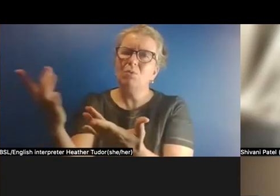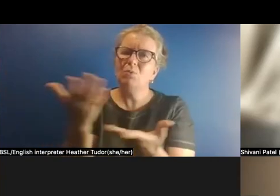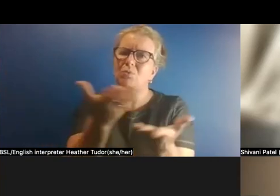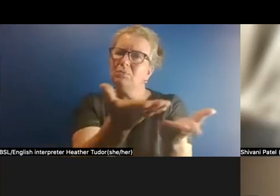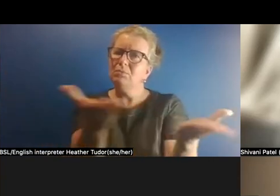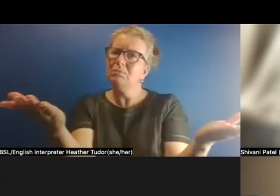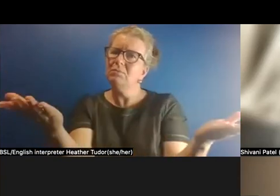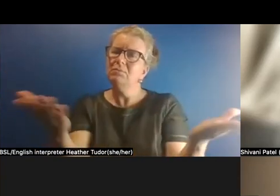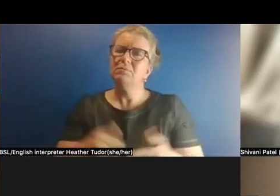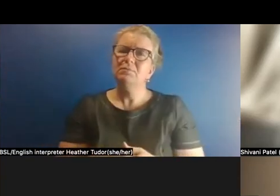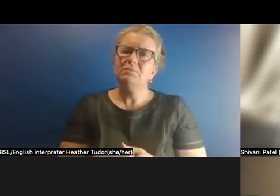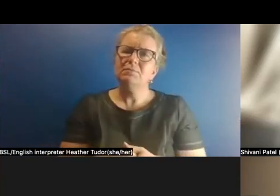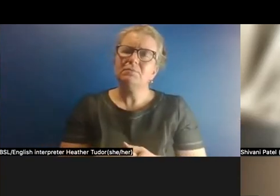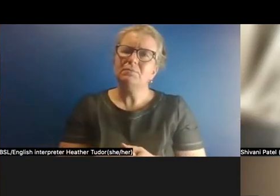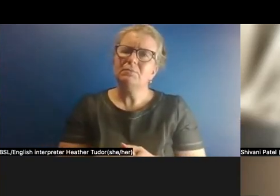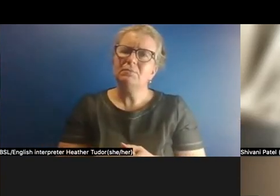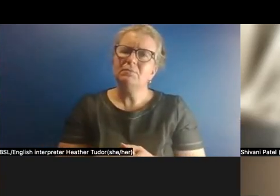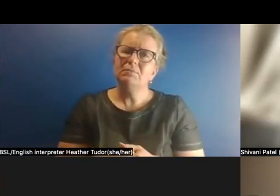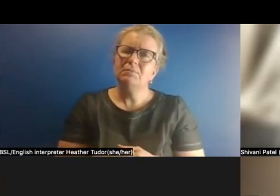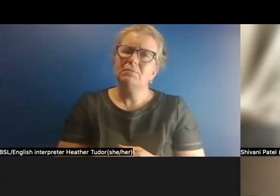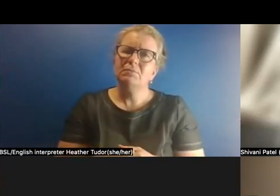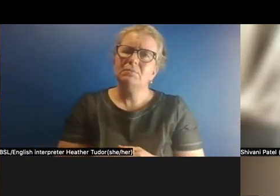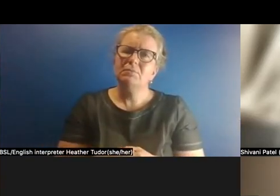it's in a way this pressure of